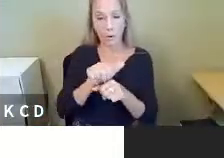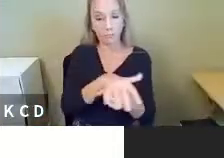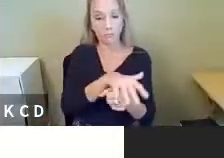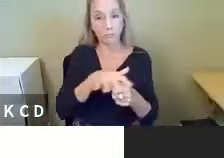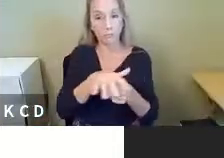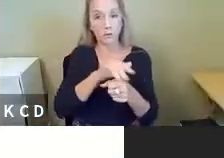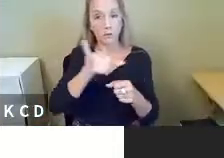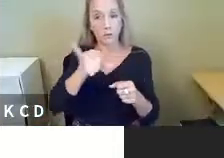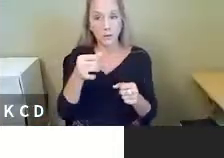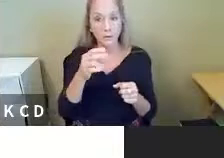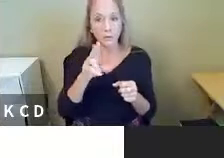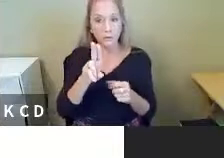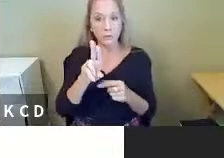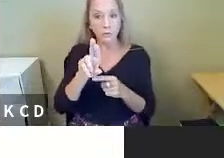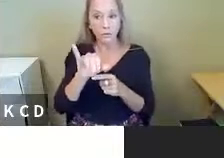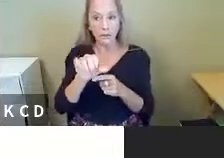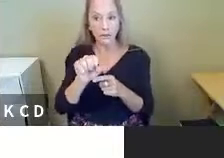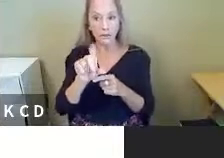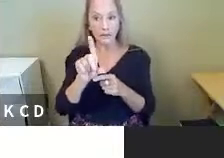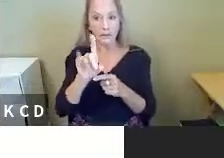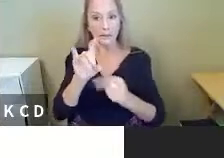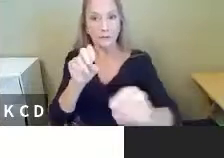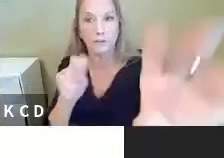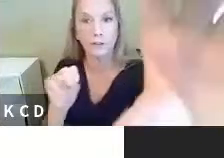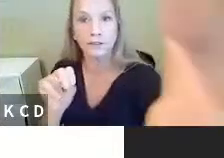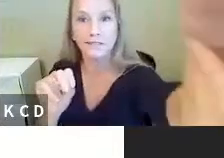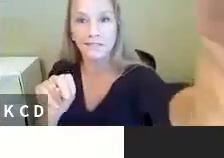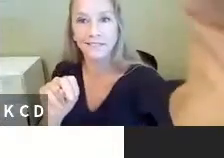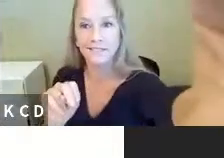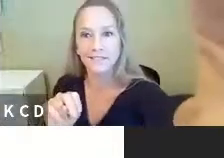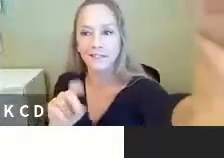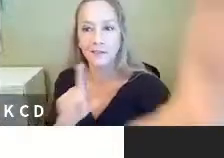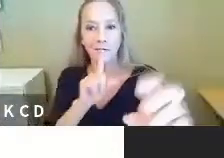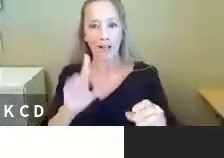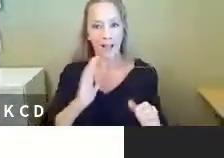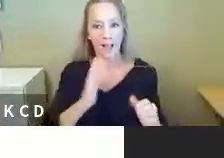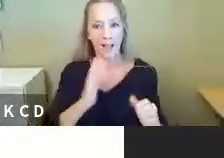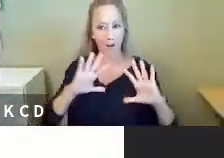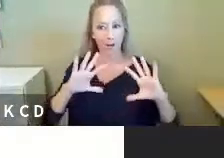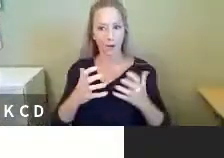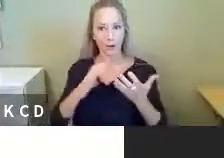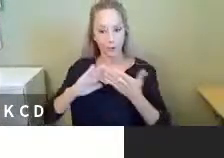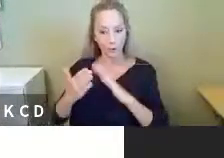disease burden for our community and the impact to our community and all of those things. Okay, That's.